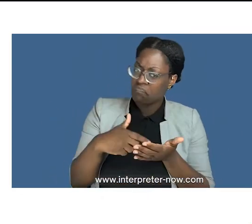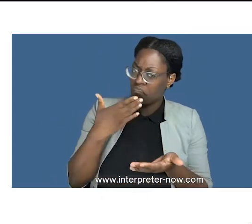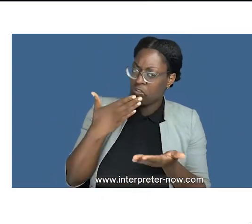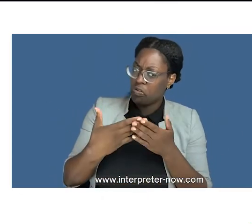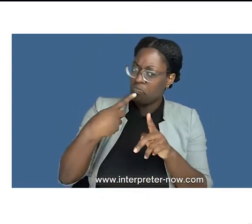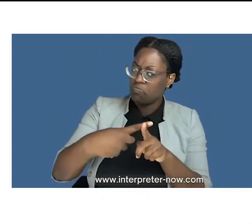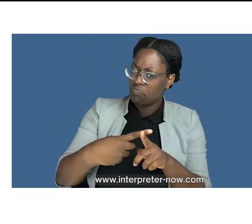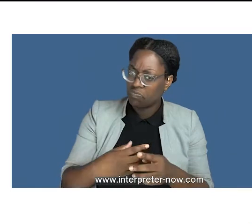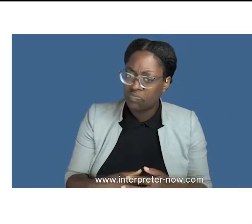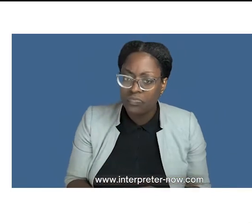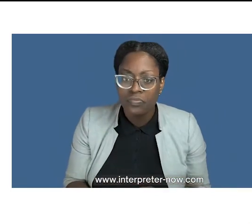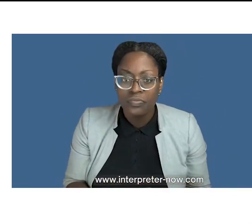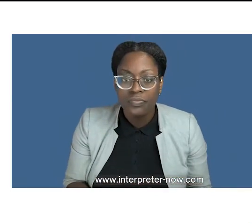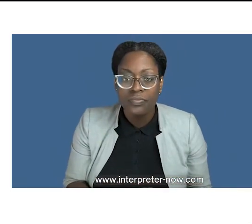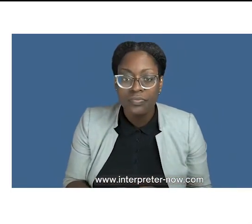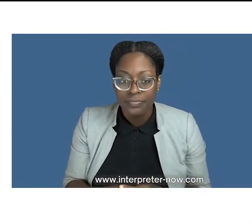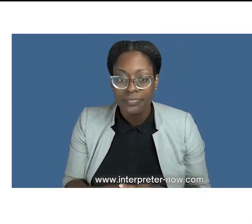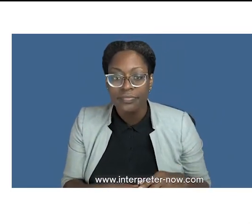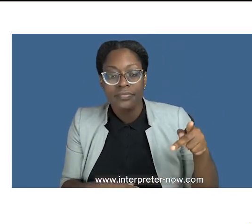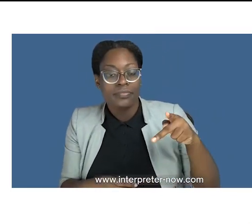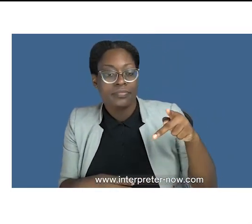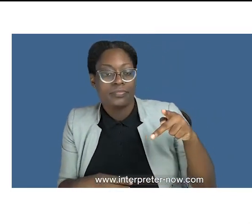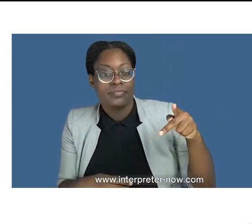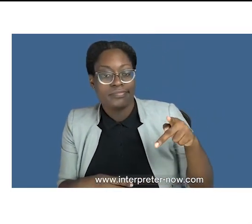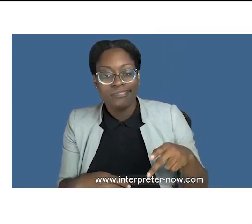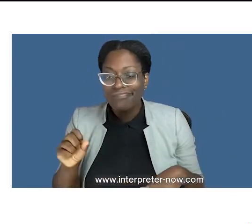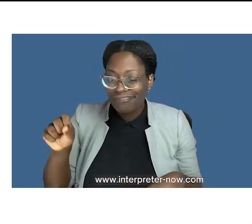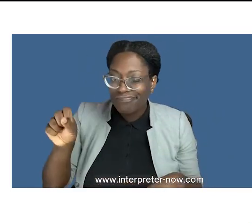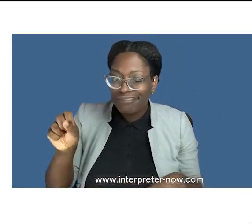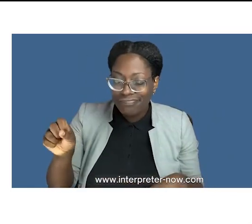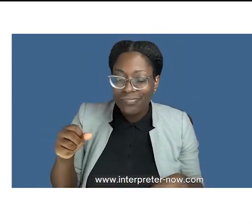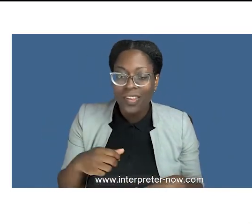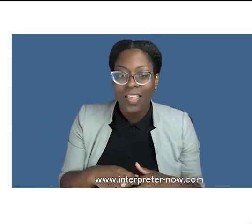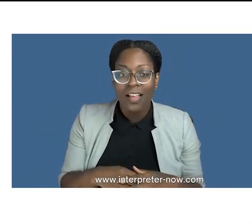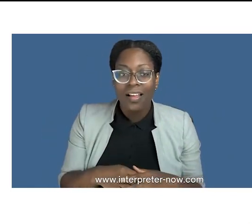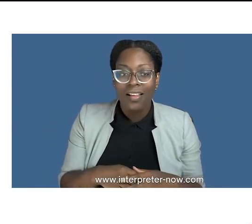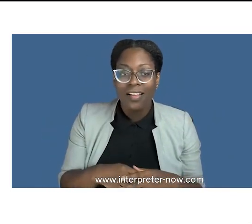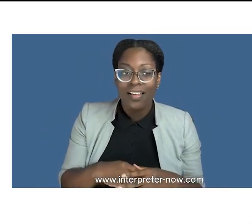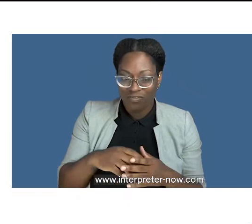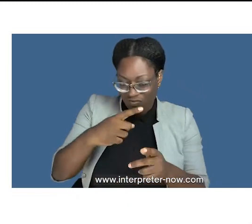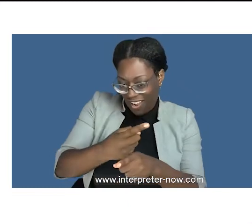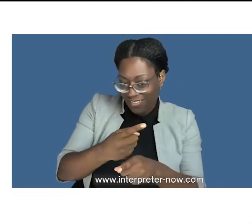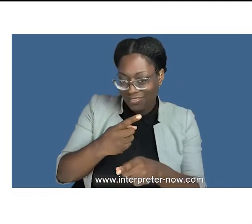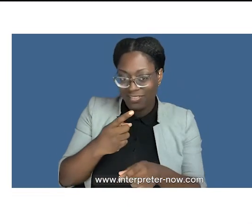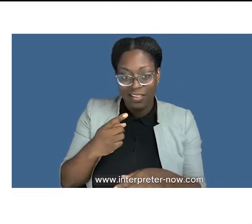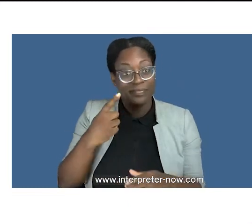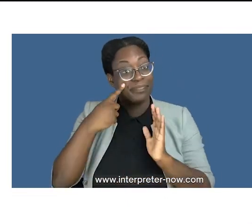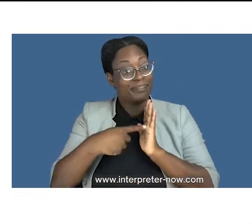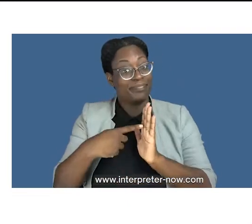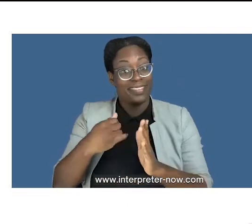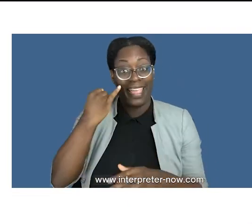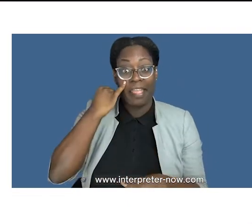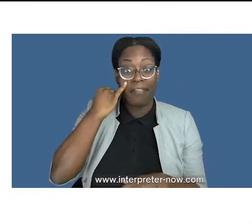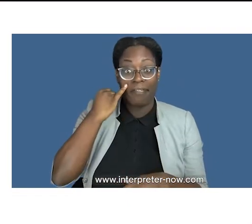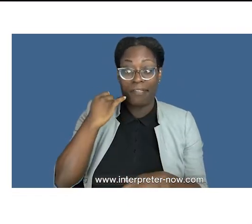Yeah, and I definitely agree with that. I remember there were certain topics where it also depends on the level of confidence, right? Like if I'm only talking to